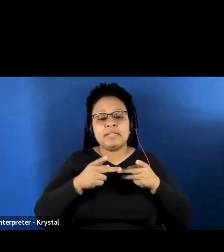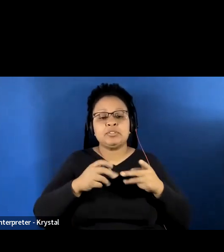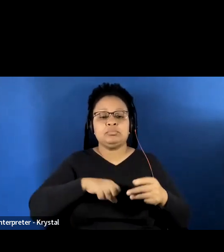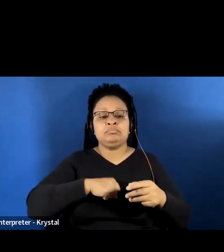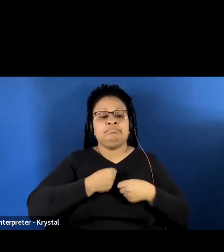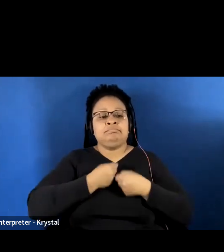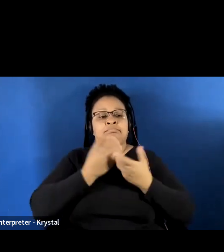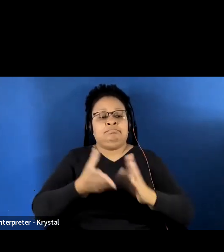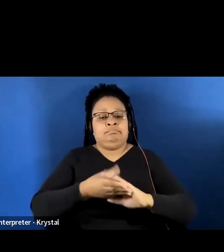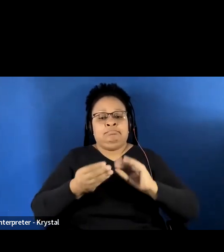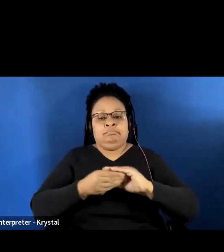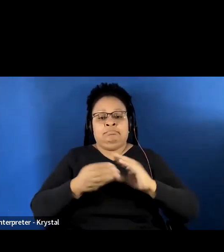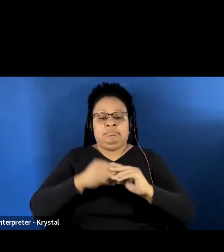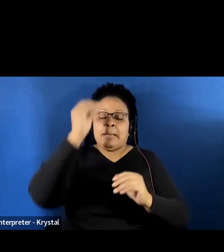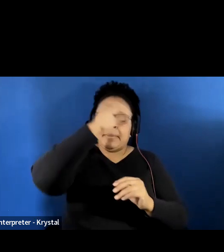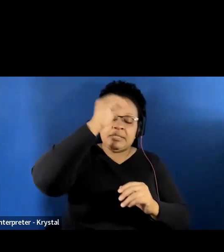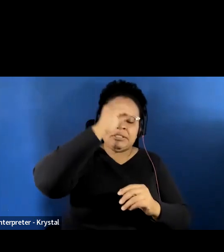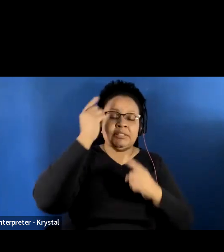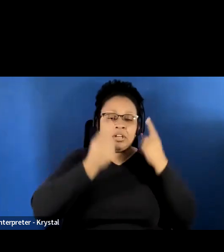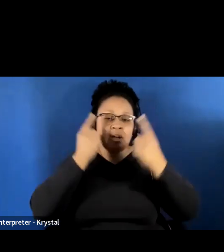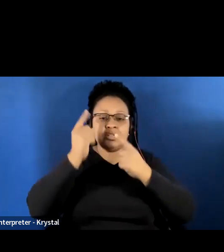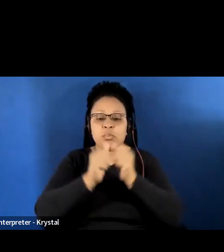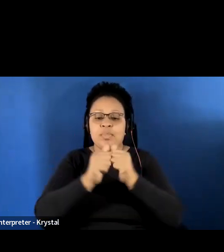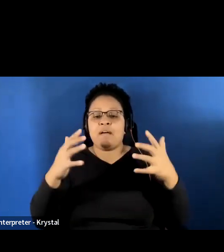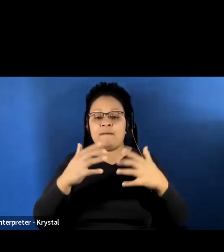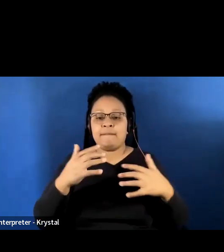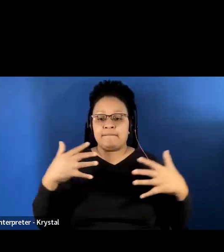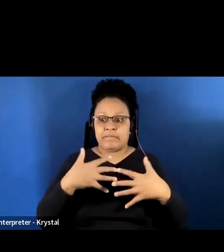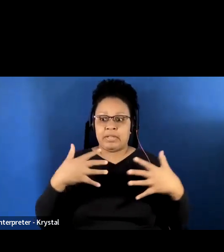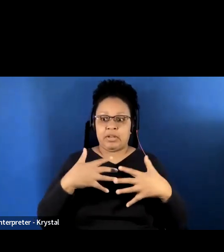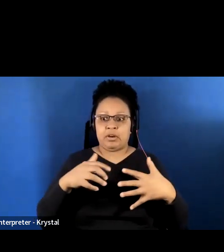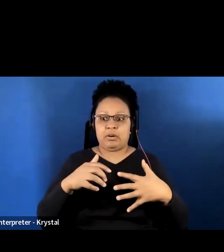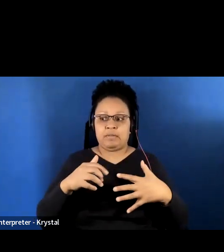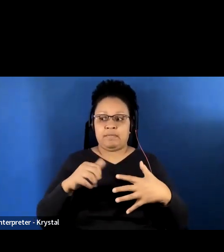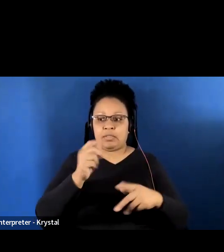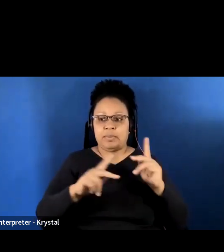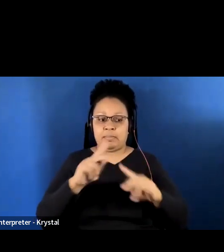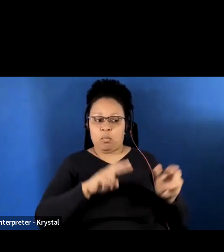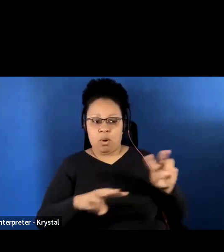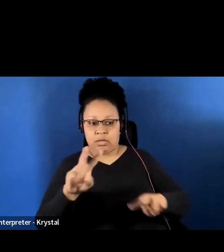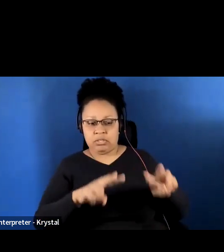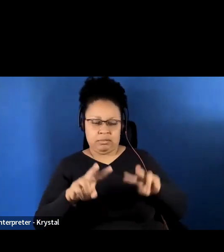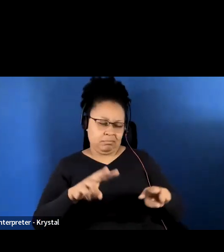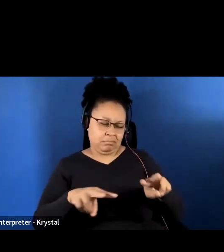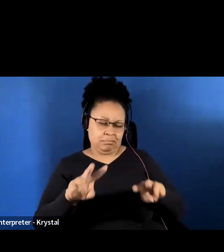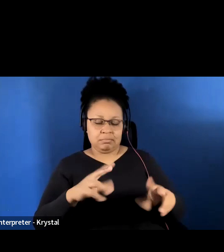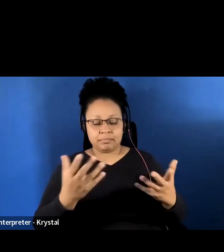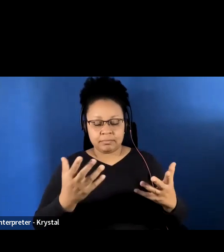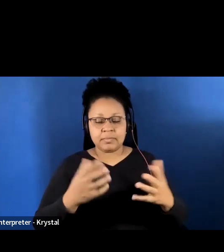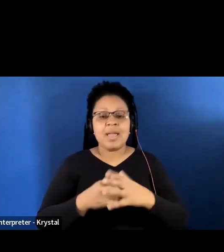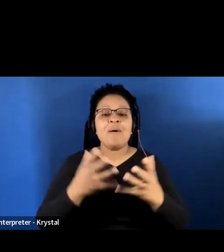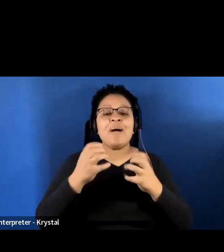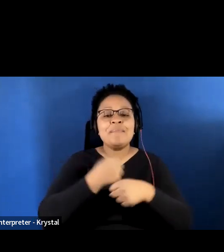and opinions without that fear of anyone playing it back. So want to make sure